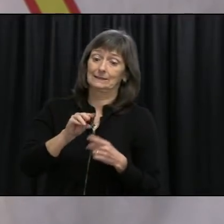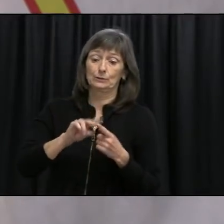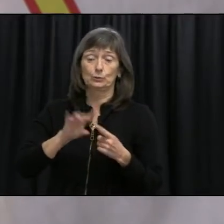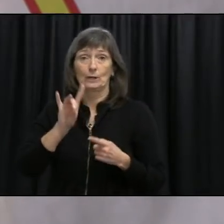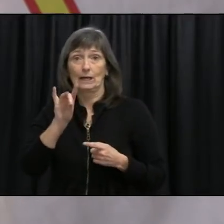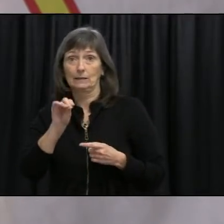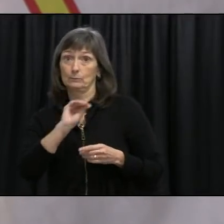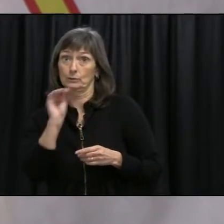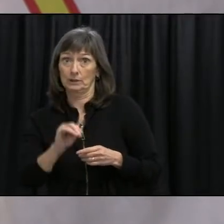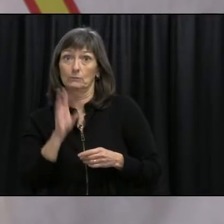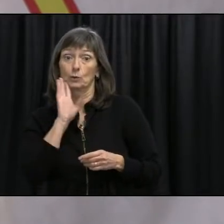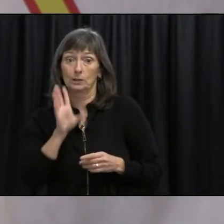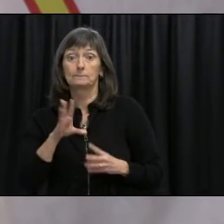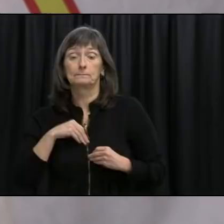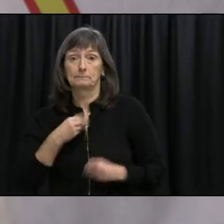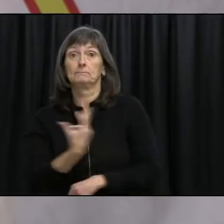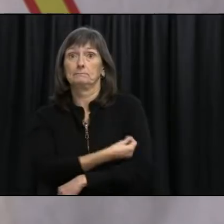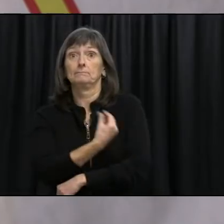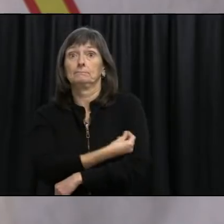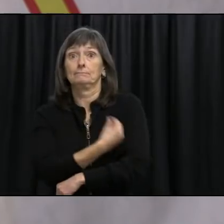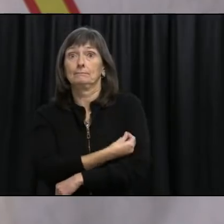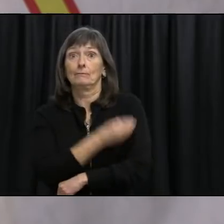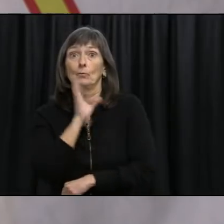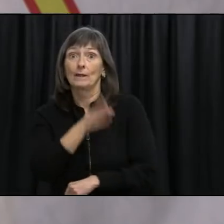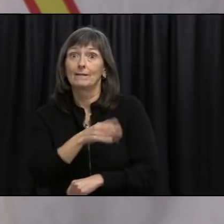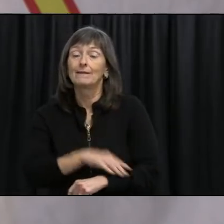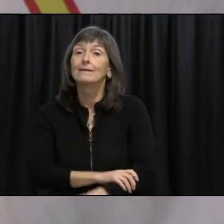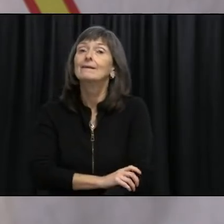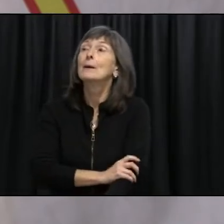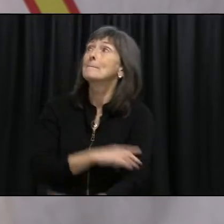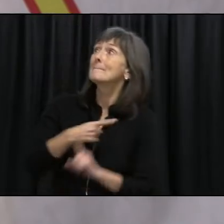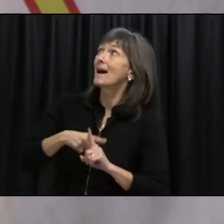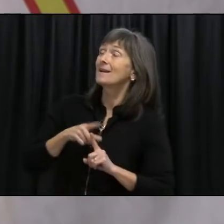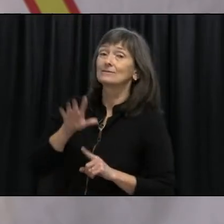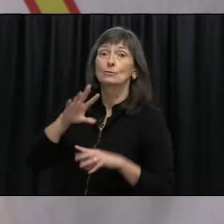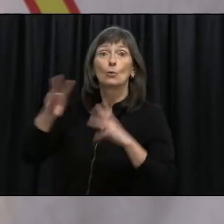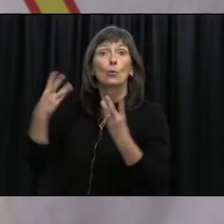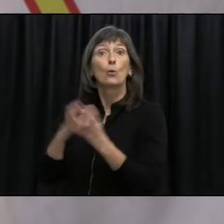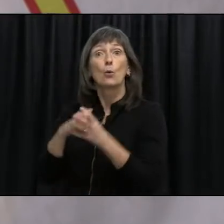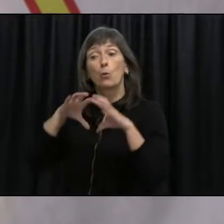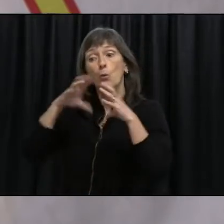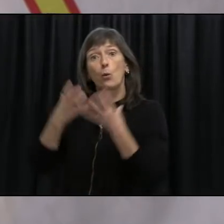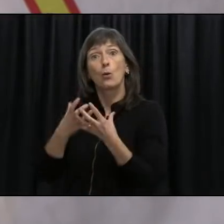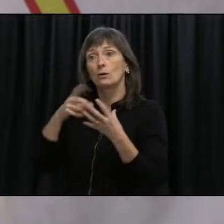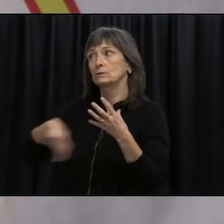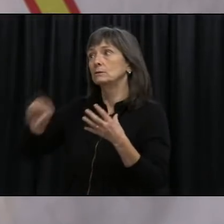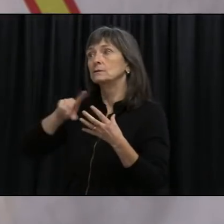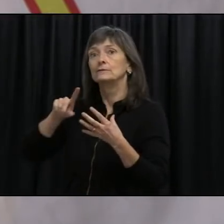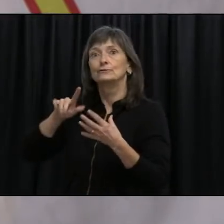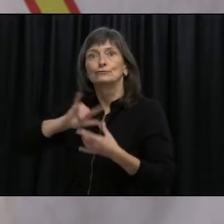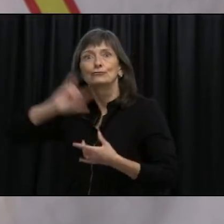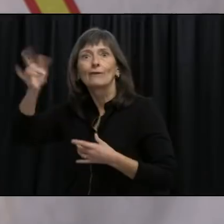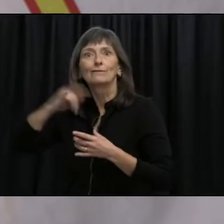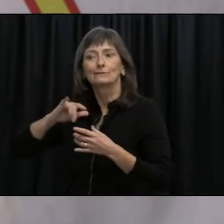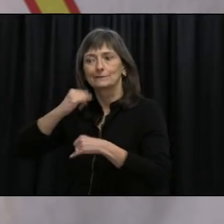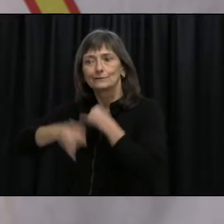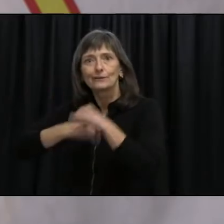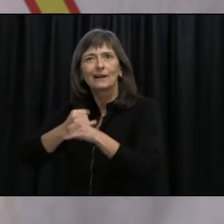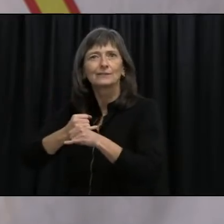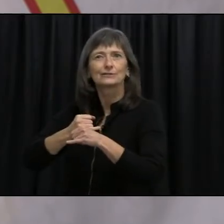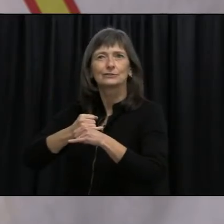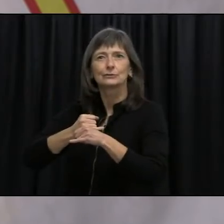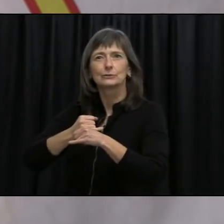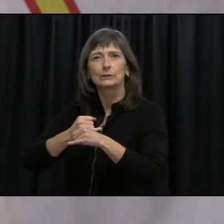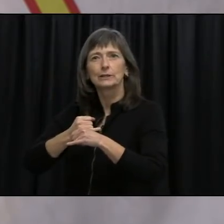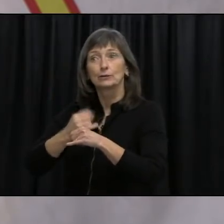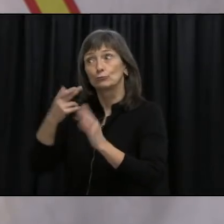It's really about what's happening elsewhere in the world with regard to travel restrictions and, international travel and those sorts of things.